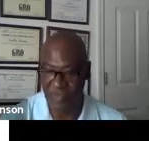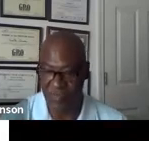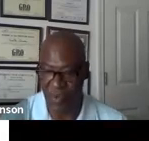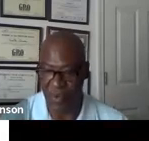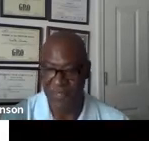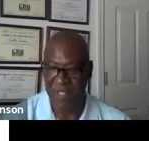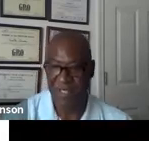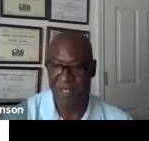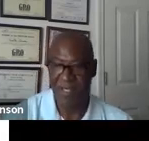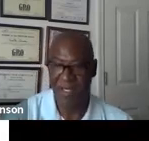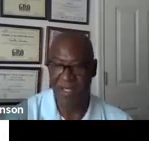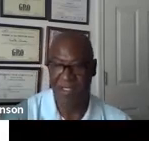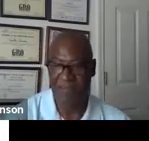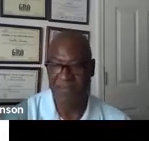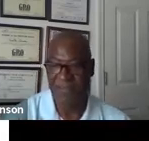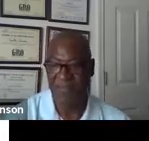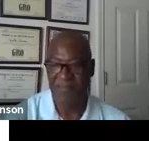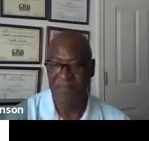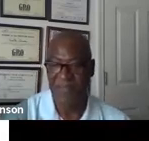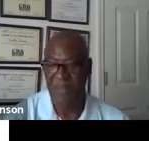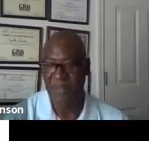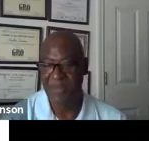leave the school board. Uh,